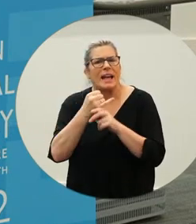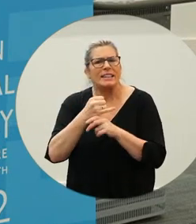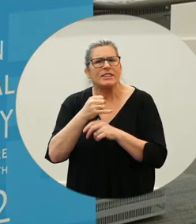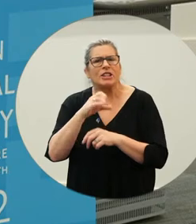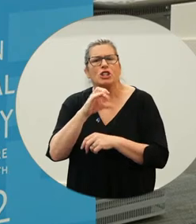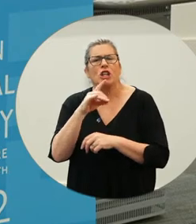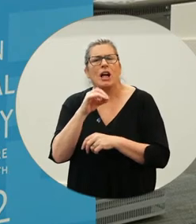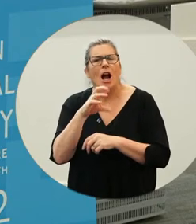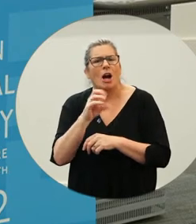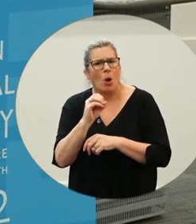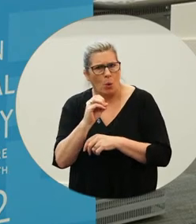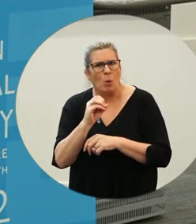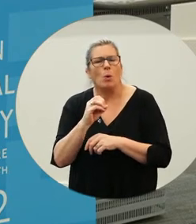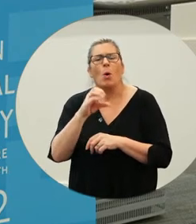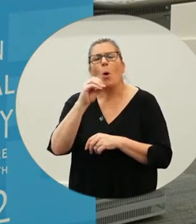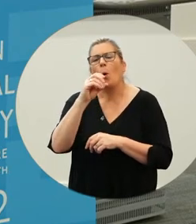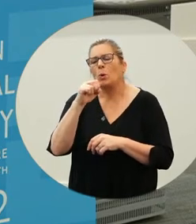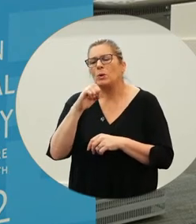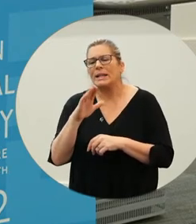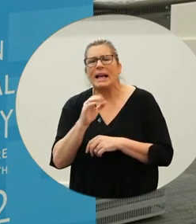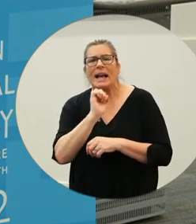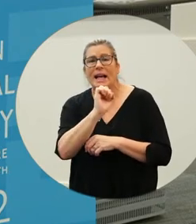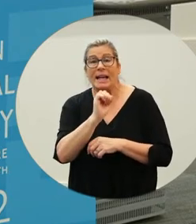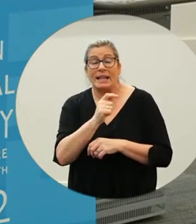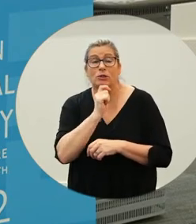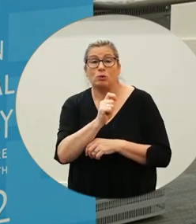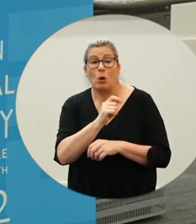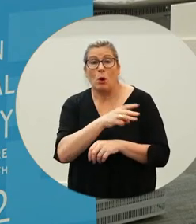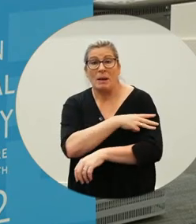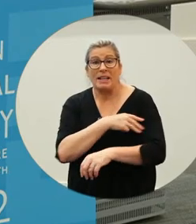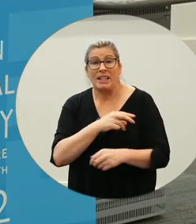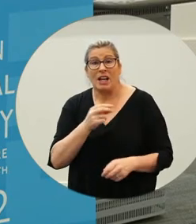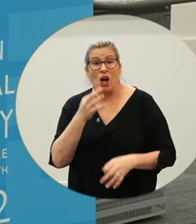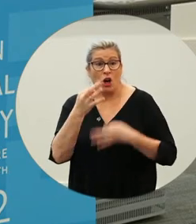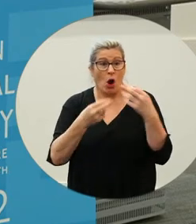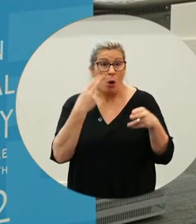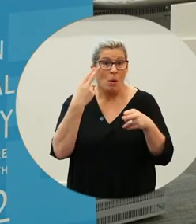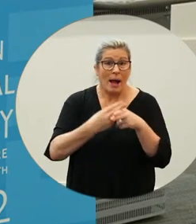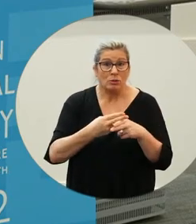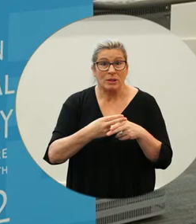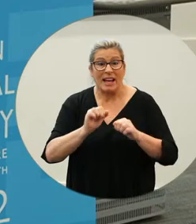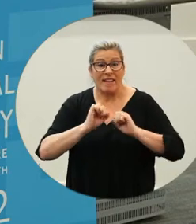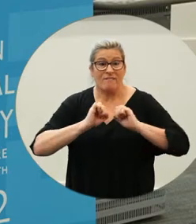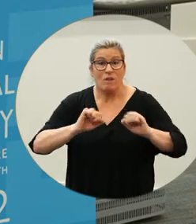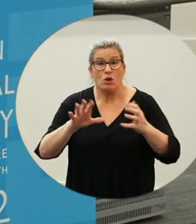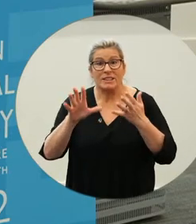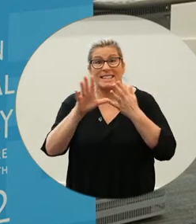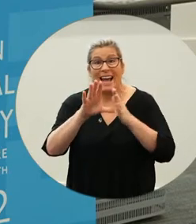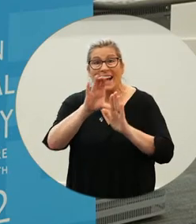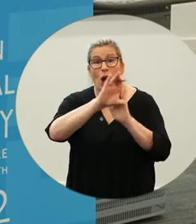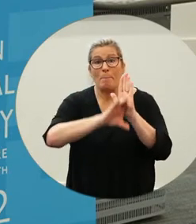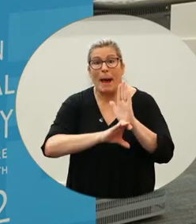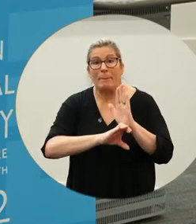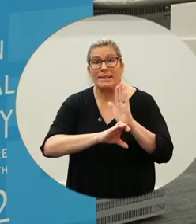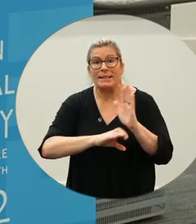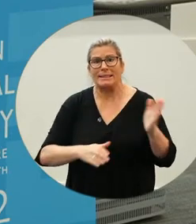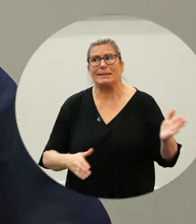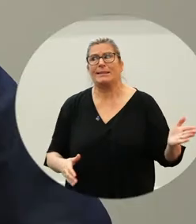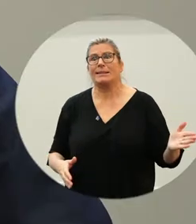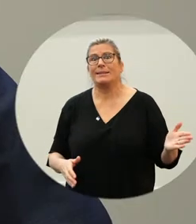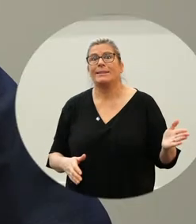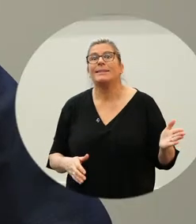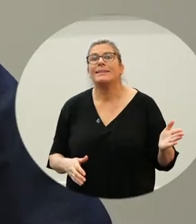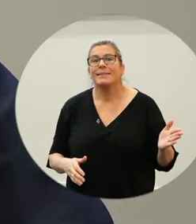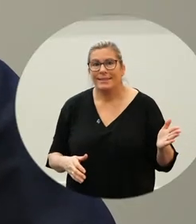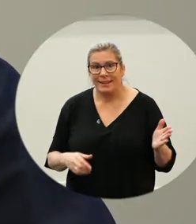Chief O'Neill, whose instructions to police was, get out in the streets and enforce the Ten Commandments. And